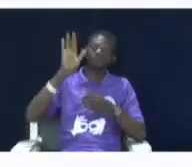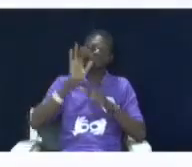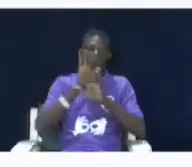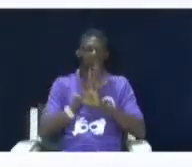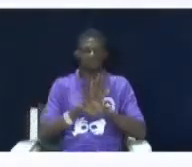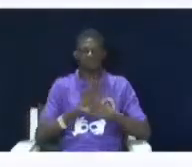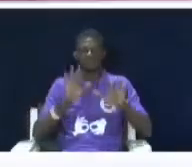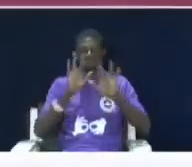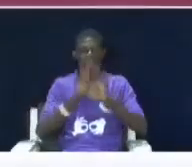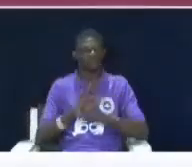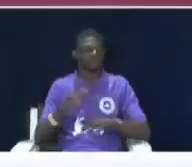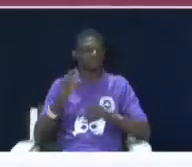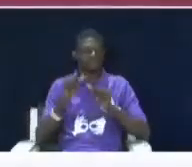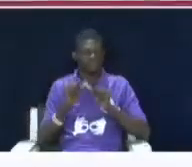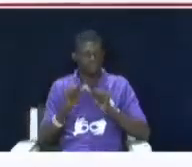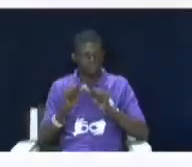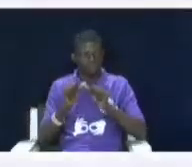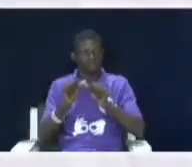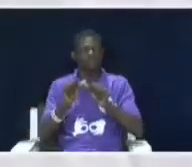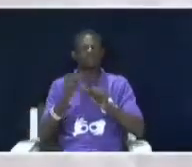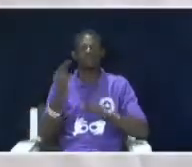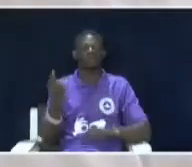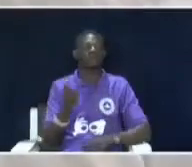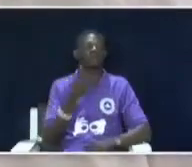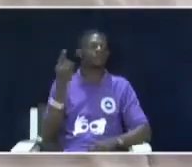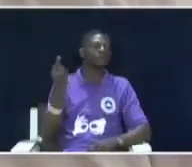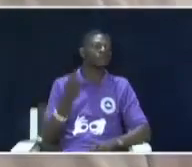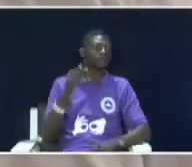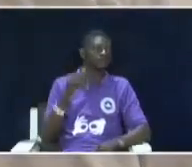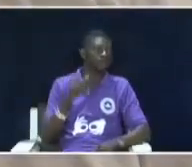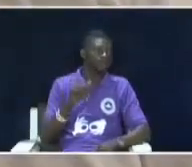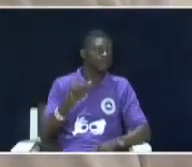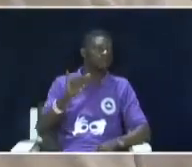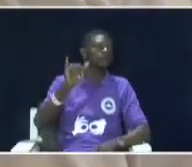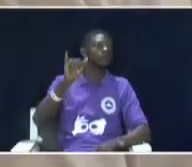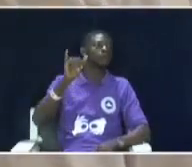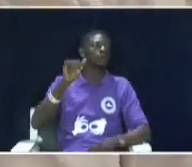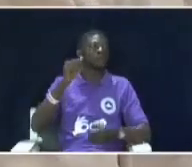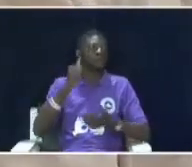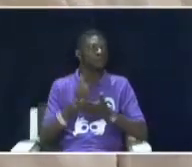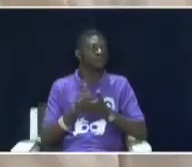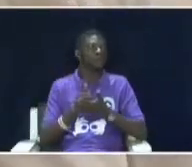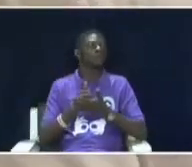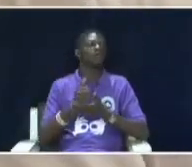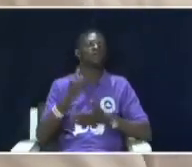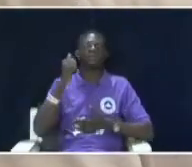For his mercies endureth forever.